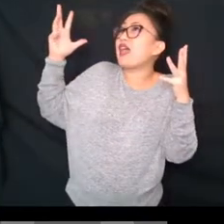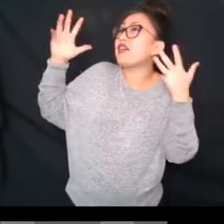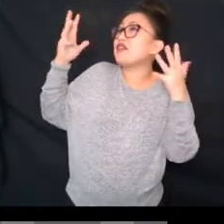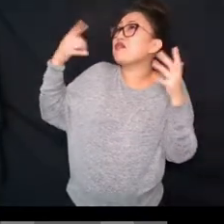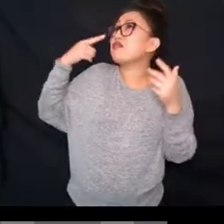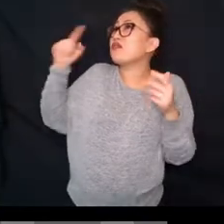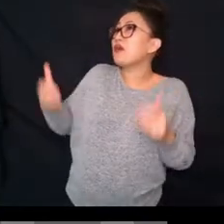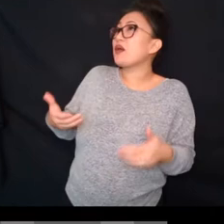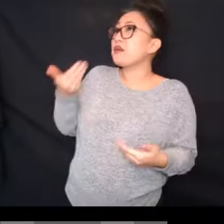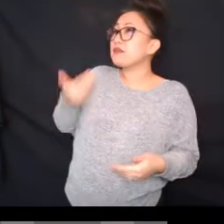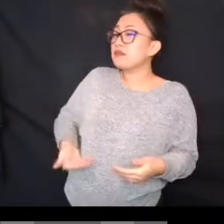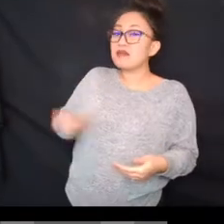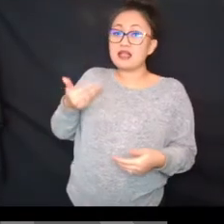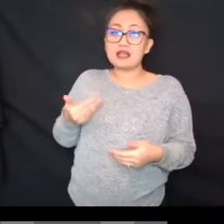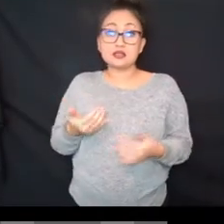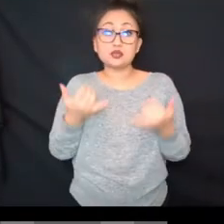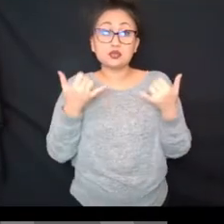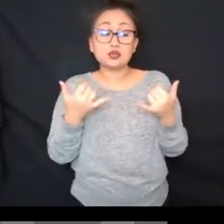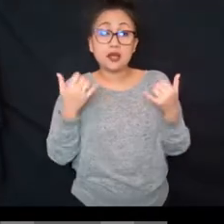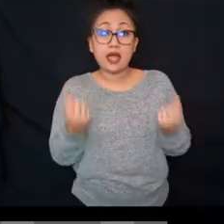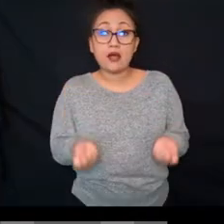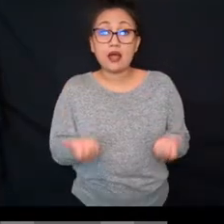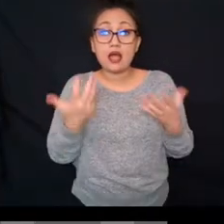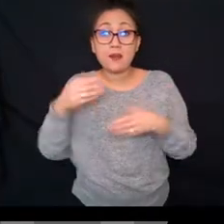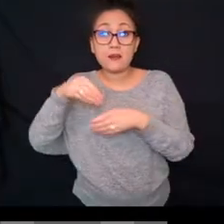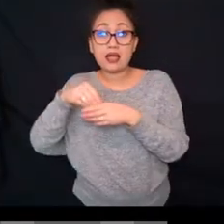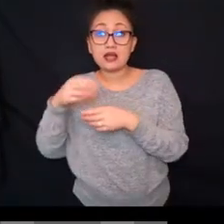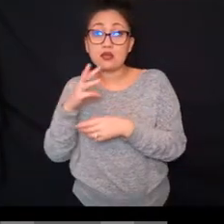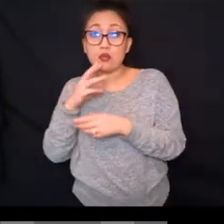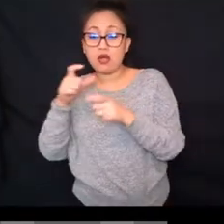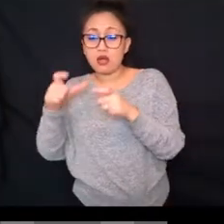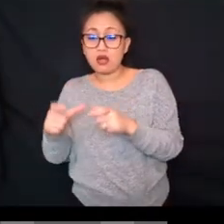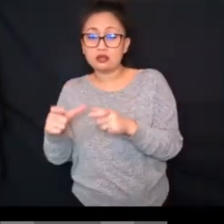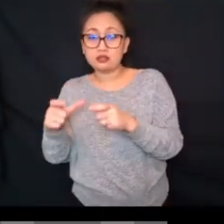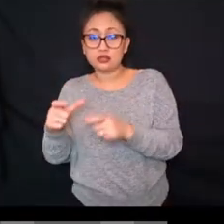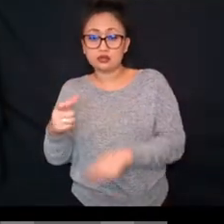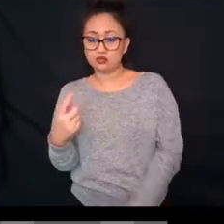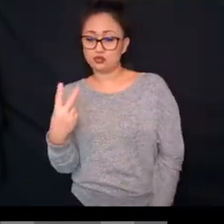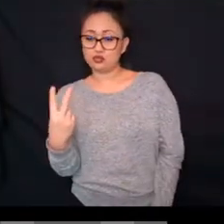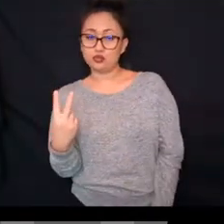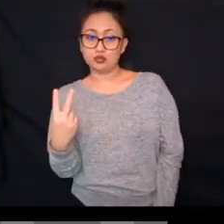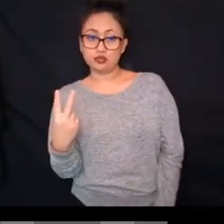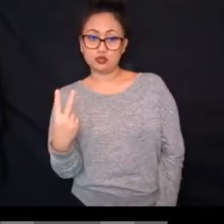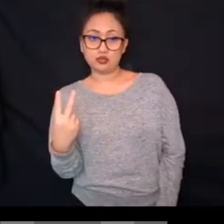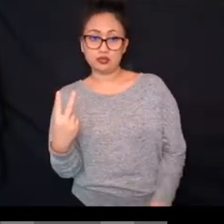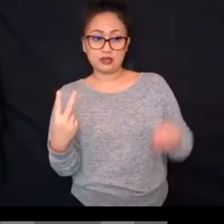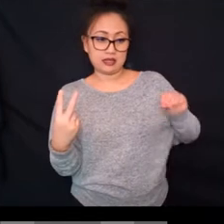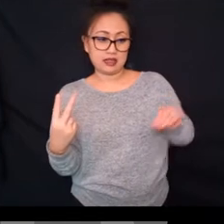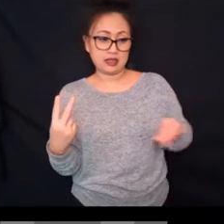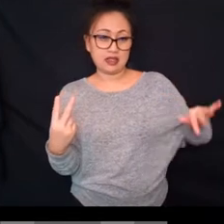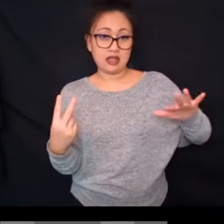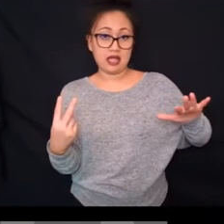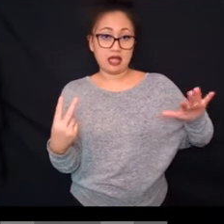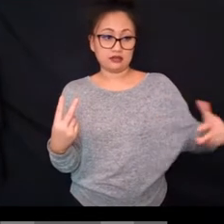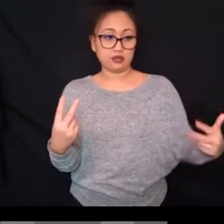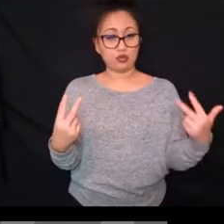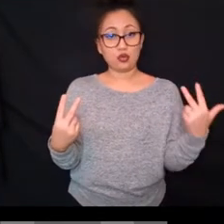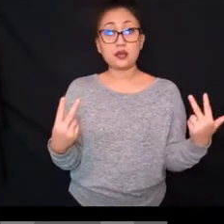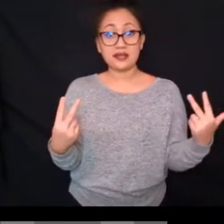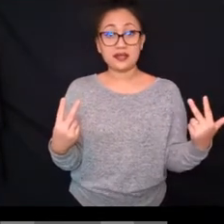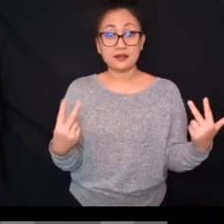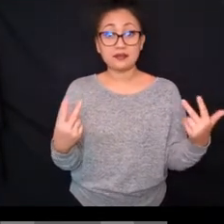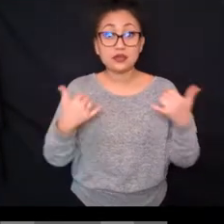many do you have in the water now? 3. Oh, listen to my question. 2. How many's still out of the water? 3.